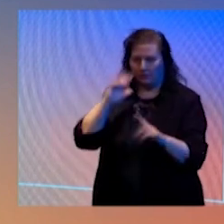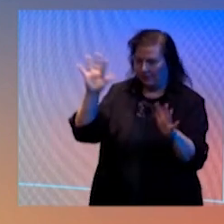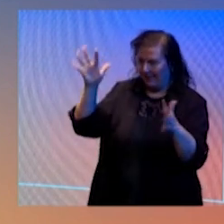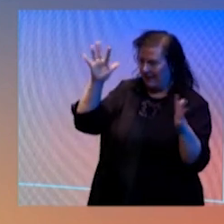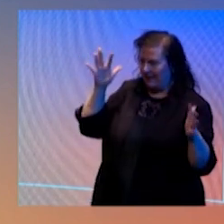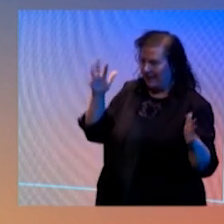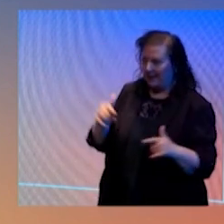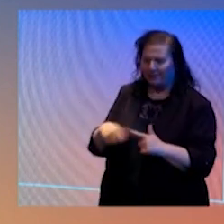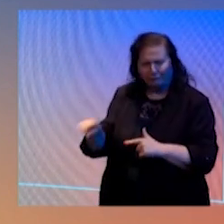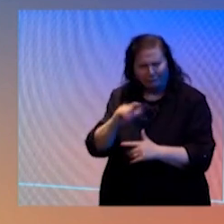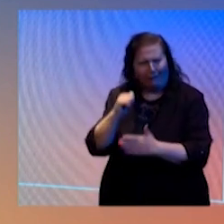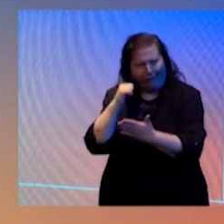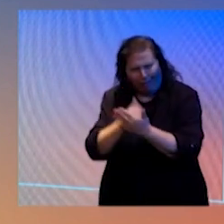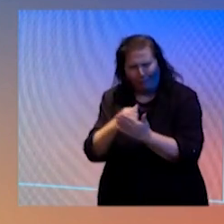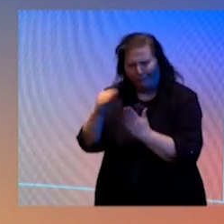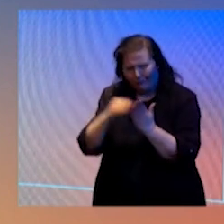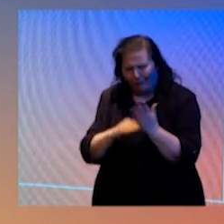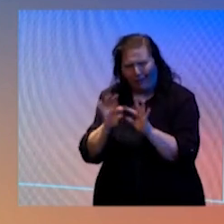it easier.